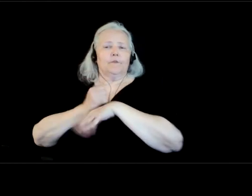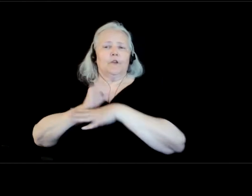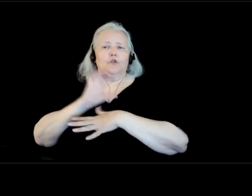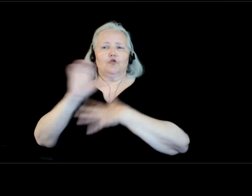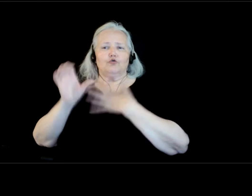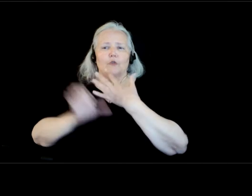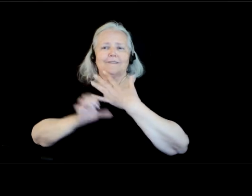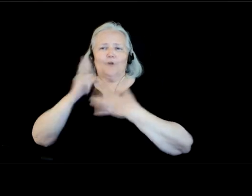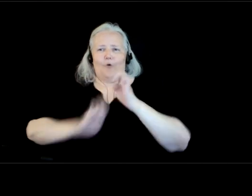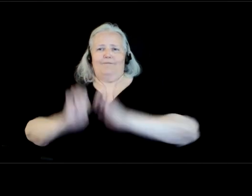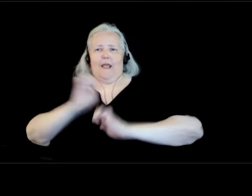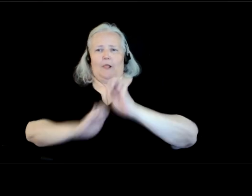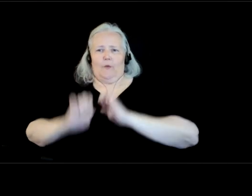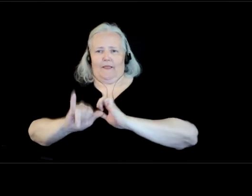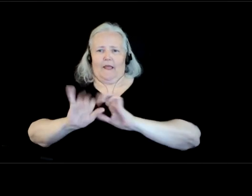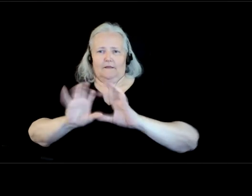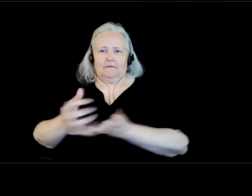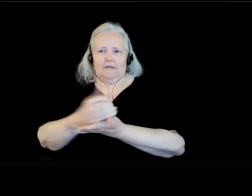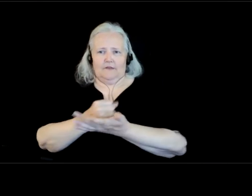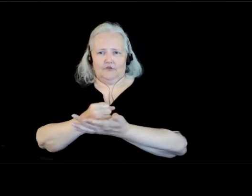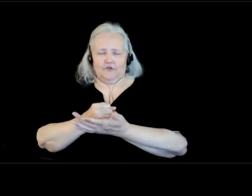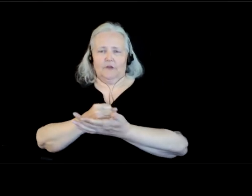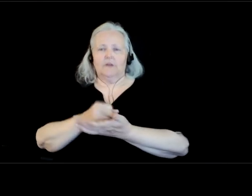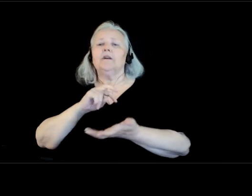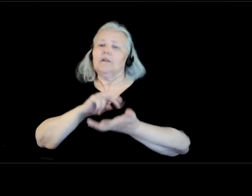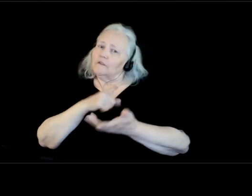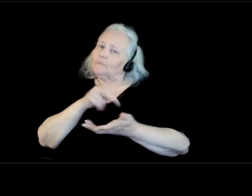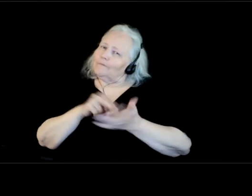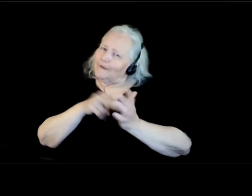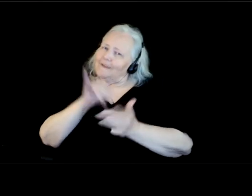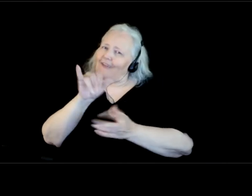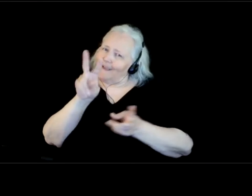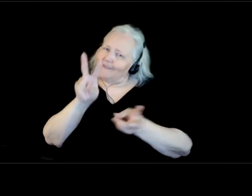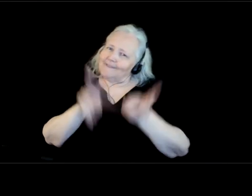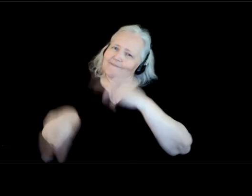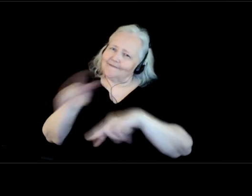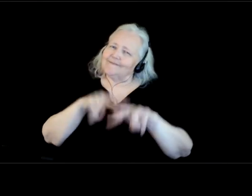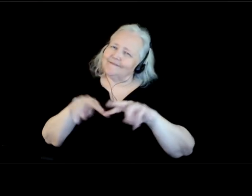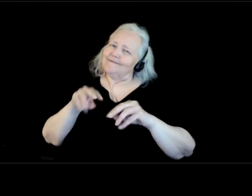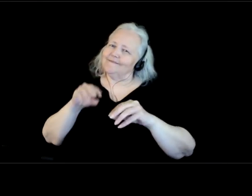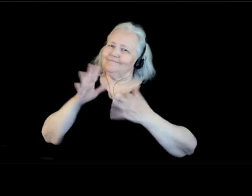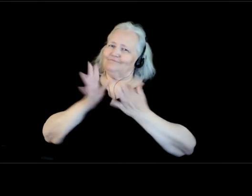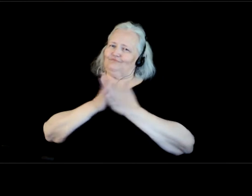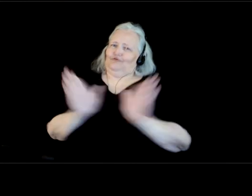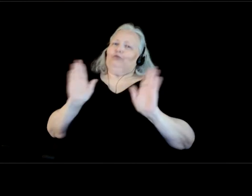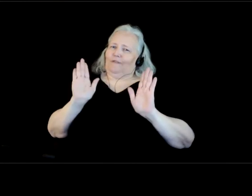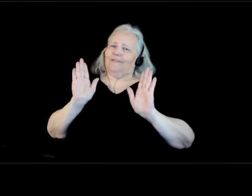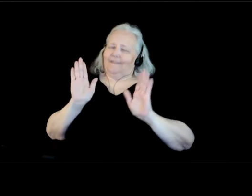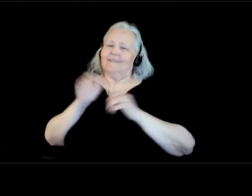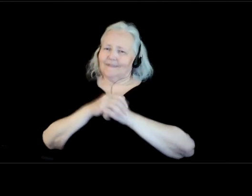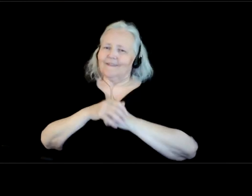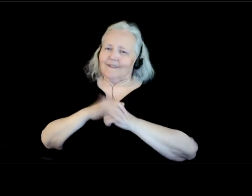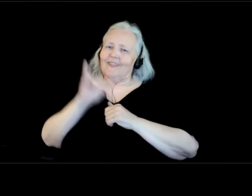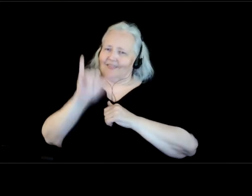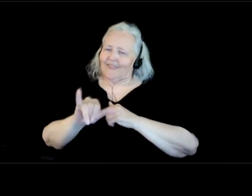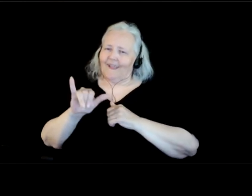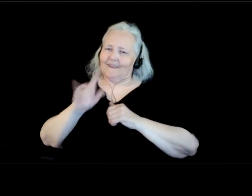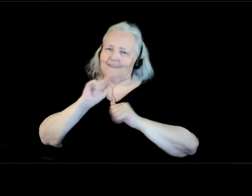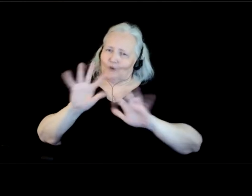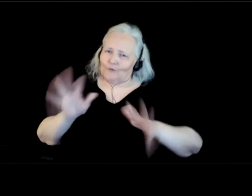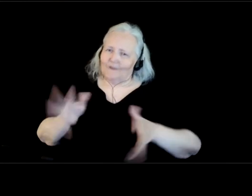judged, you've basically done the corpus overview article in a meta way, right? You've done a revitalization version of